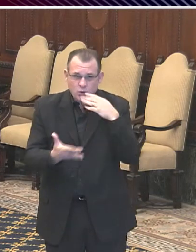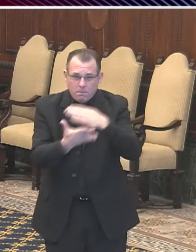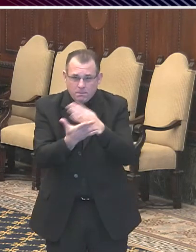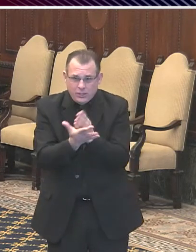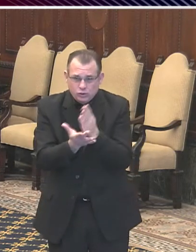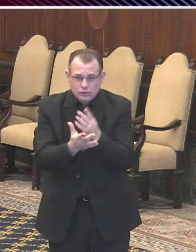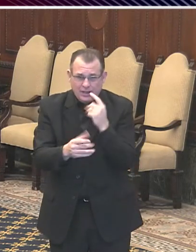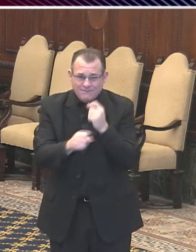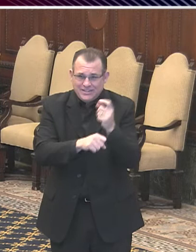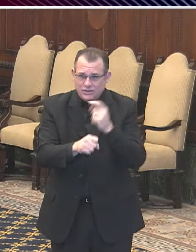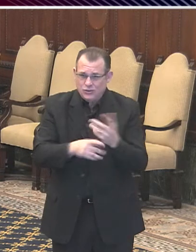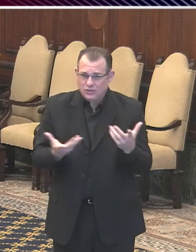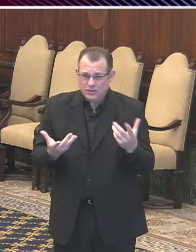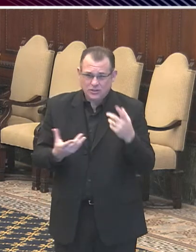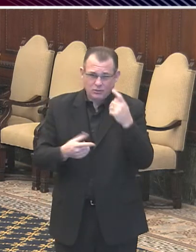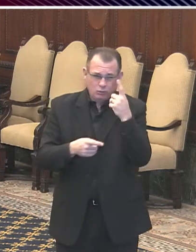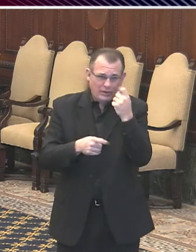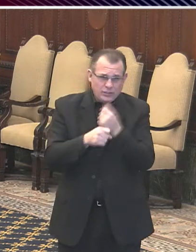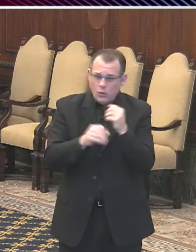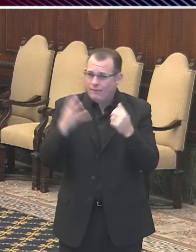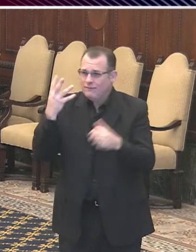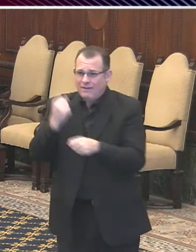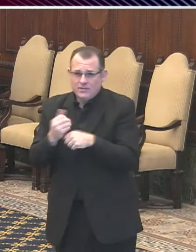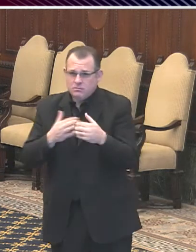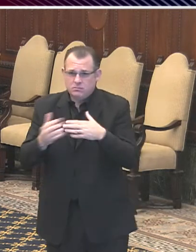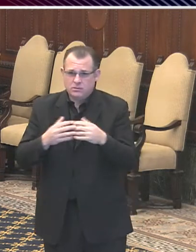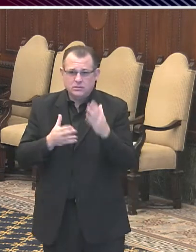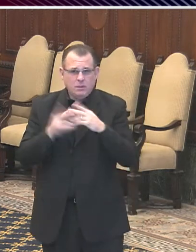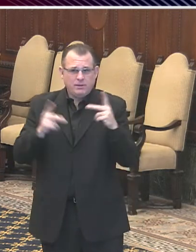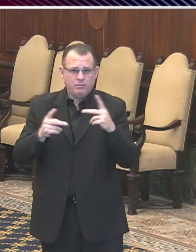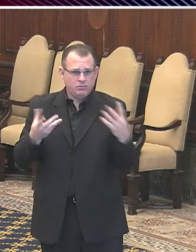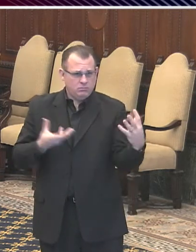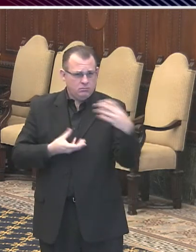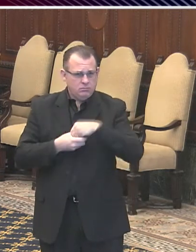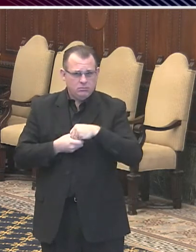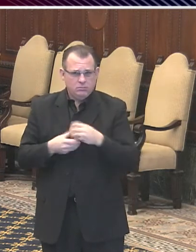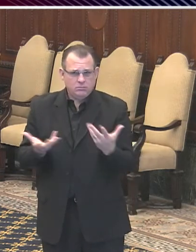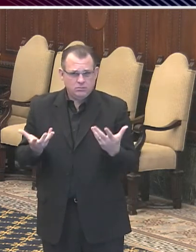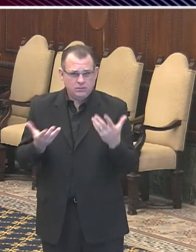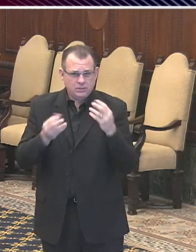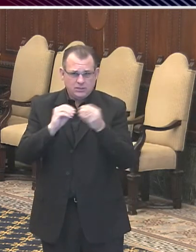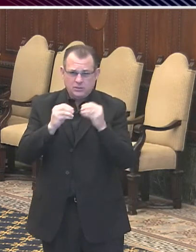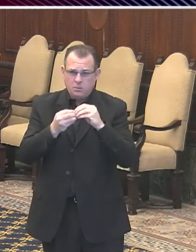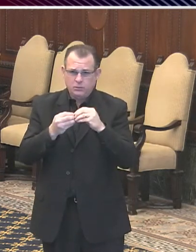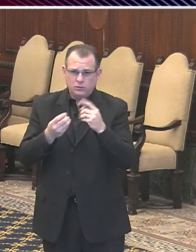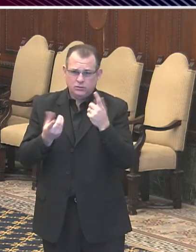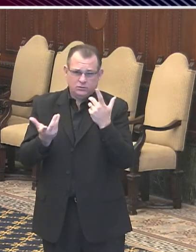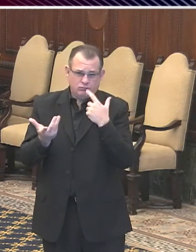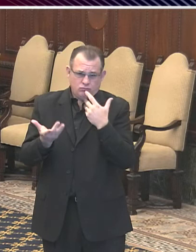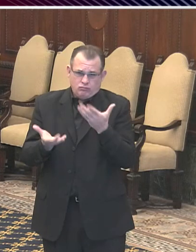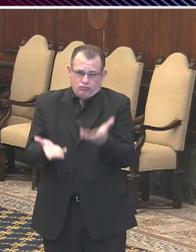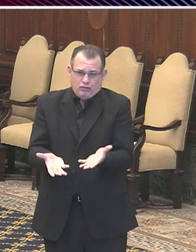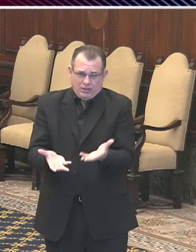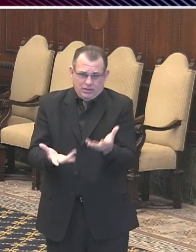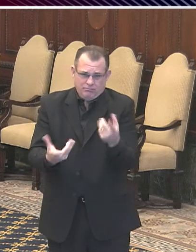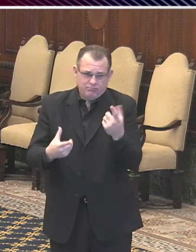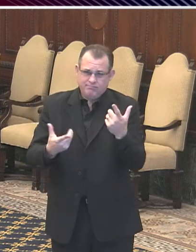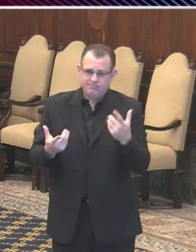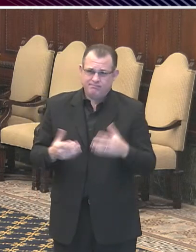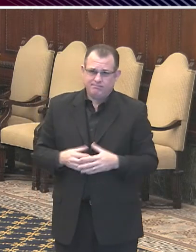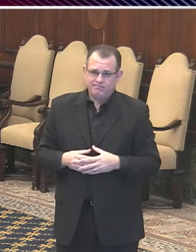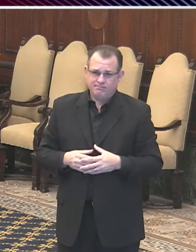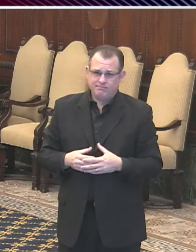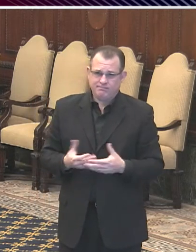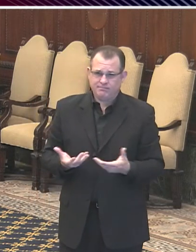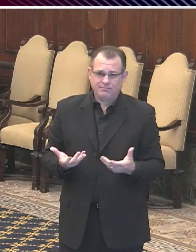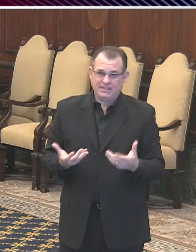5-year plan every year. They'll be the same folks we're dealing with. The numbers are going to be what the numbers are going to be, and there's no way around it.